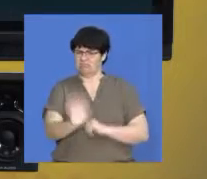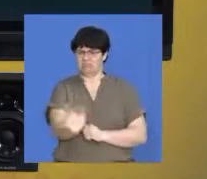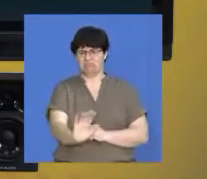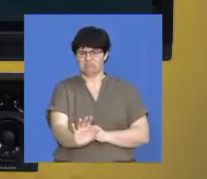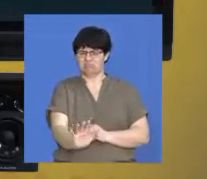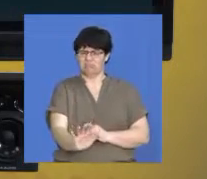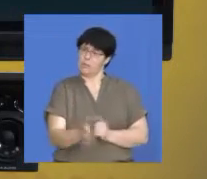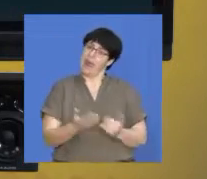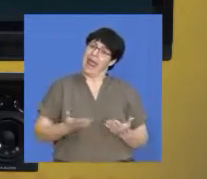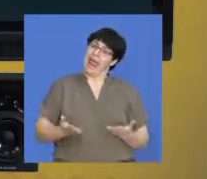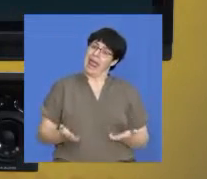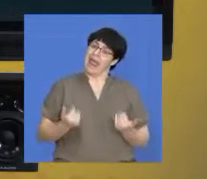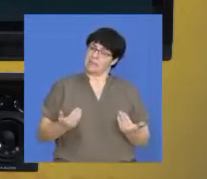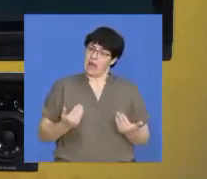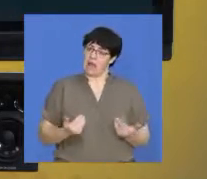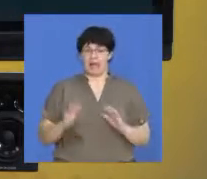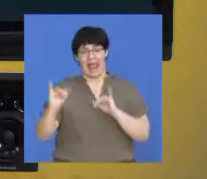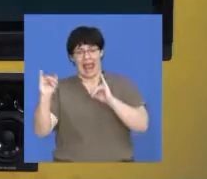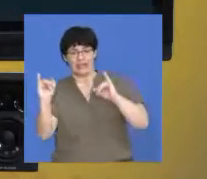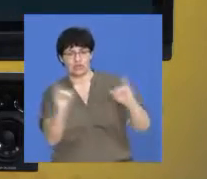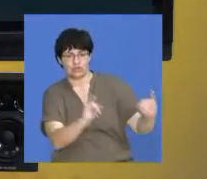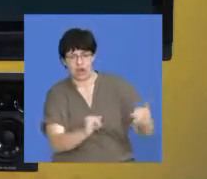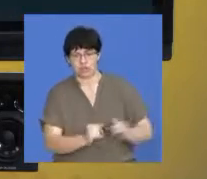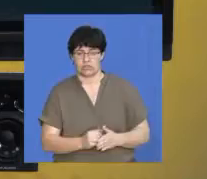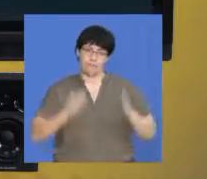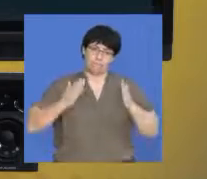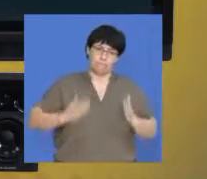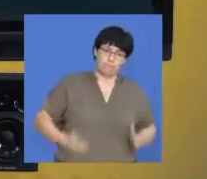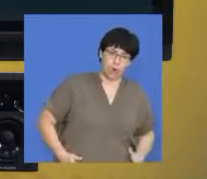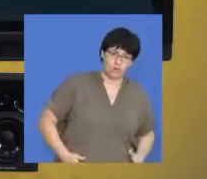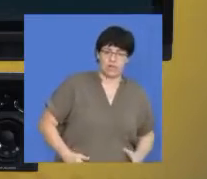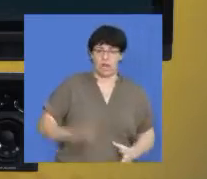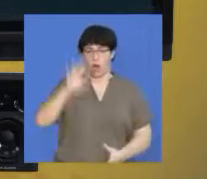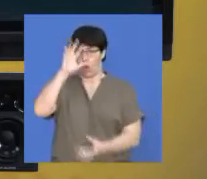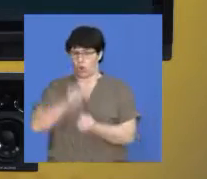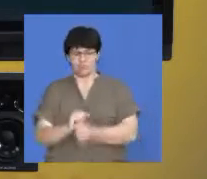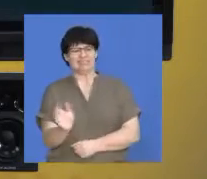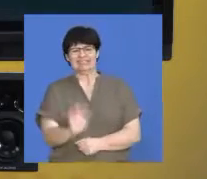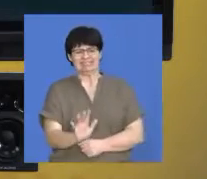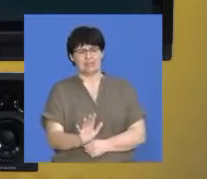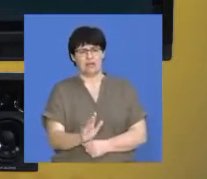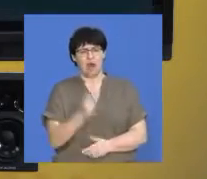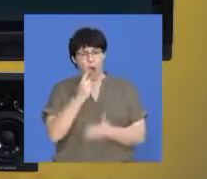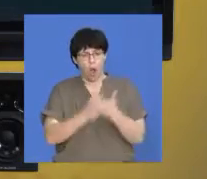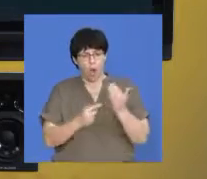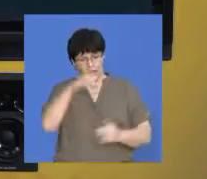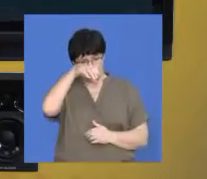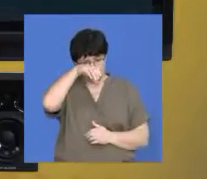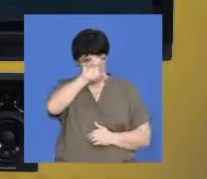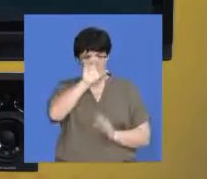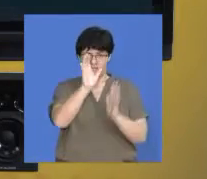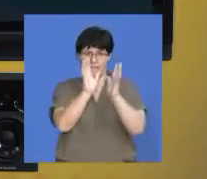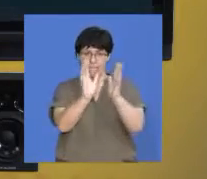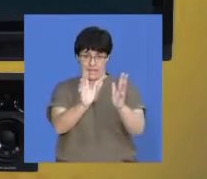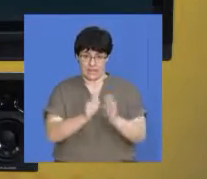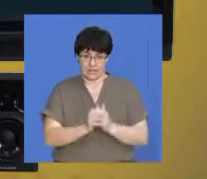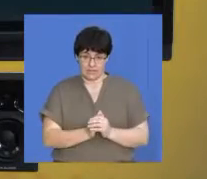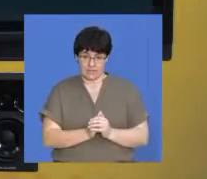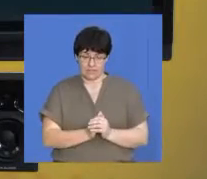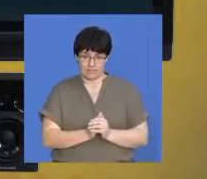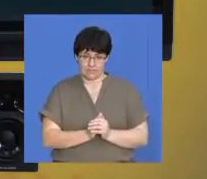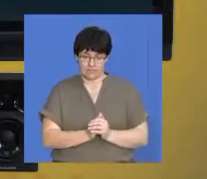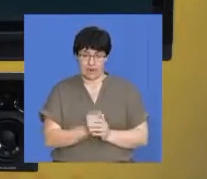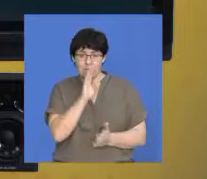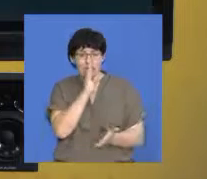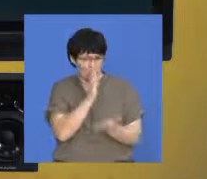means you're not expected to give an introduction, the body, and conclusion. You are just writing a paragraph. Please